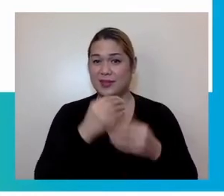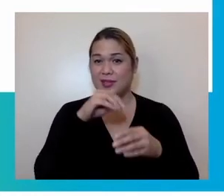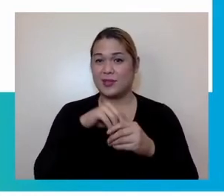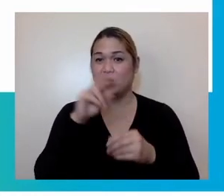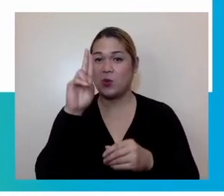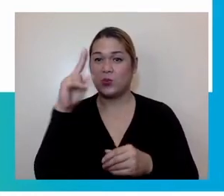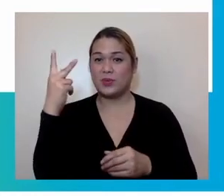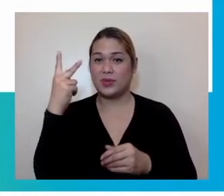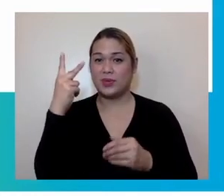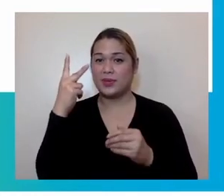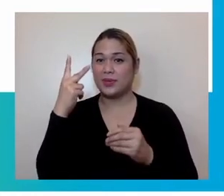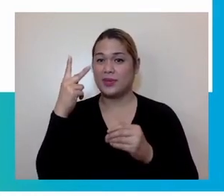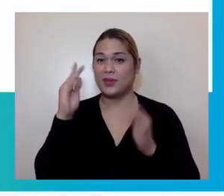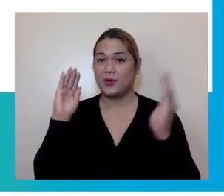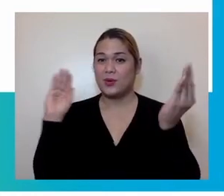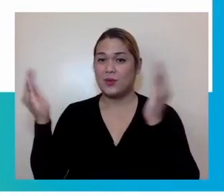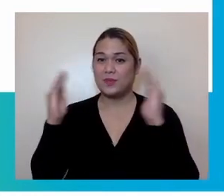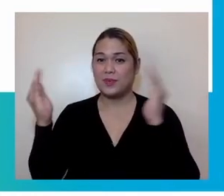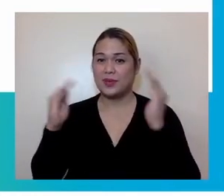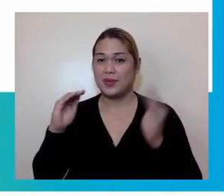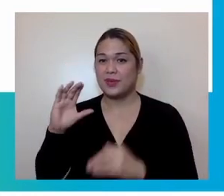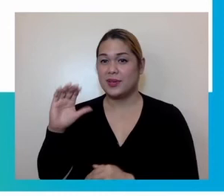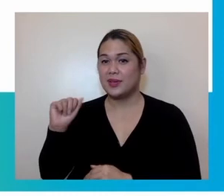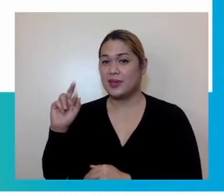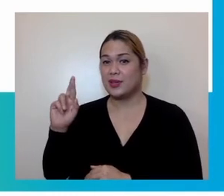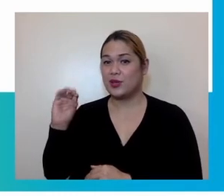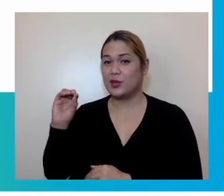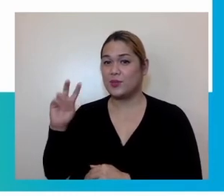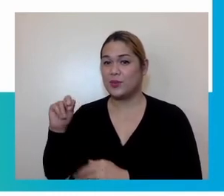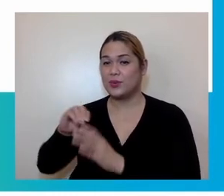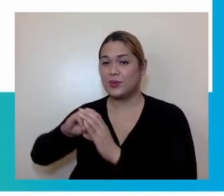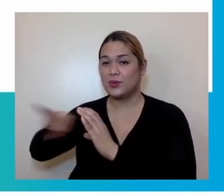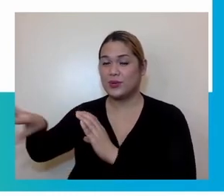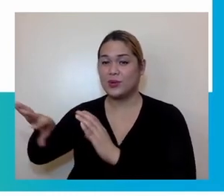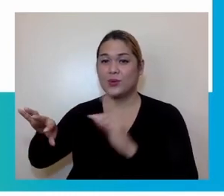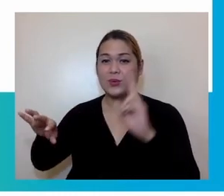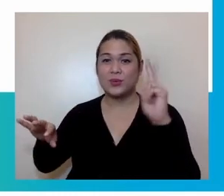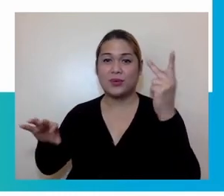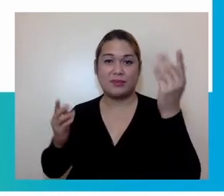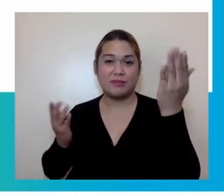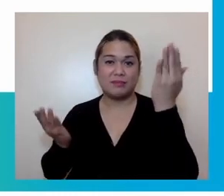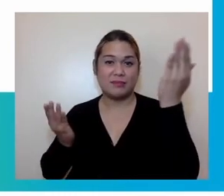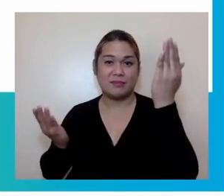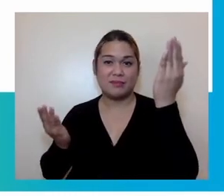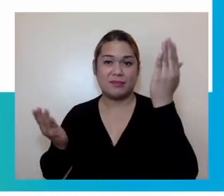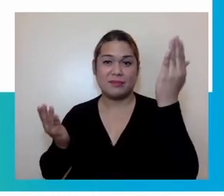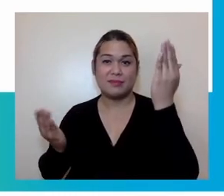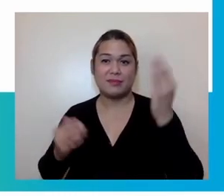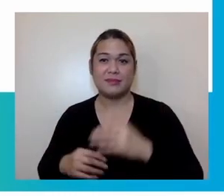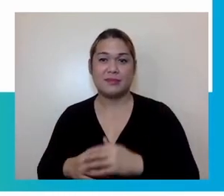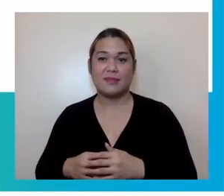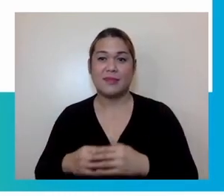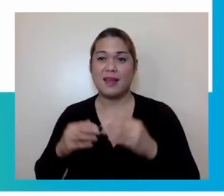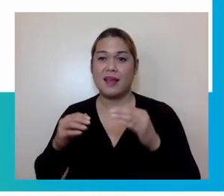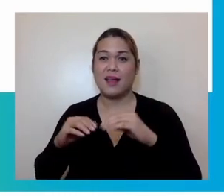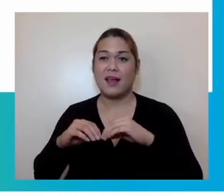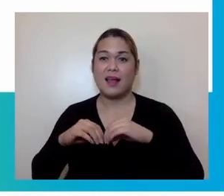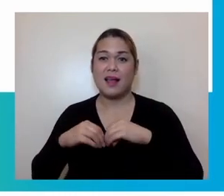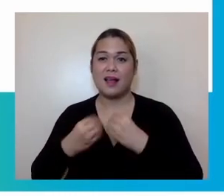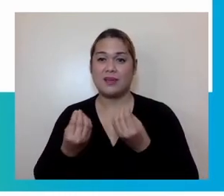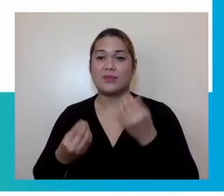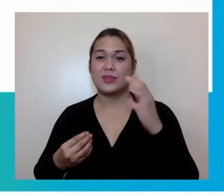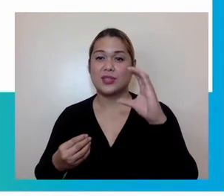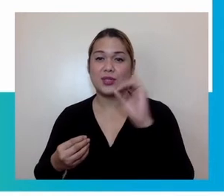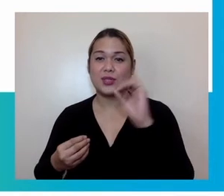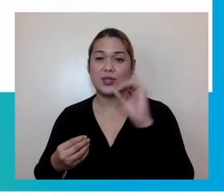UK's generation-based grid average, and also compared it with the life cycle carbon emissions of